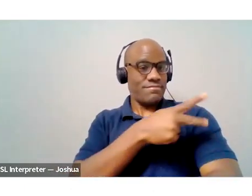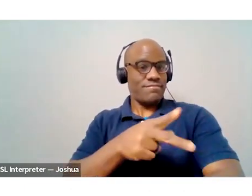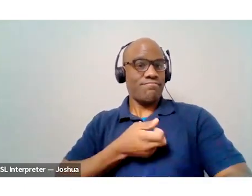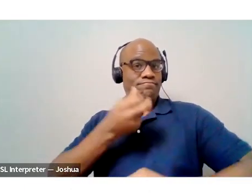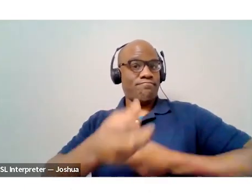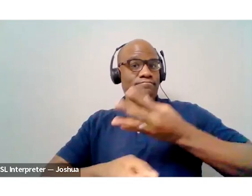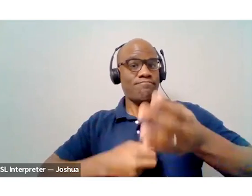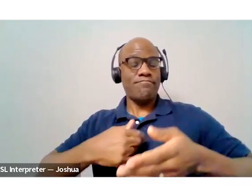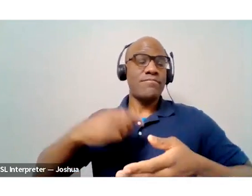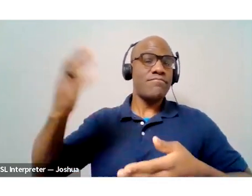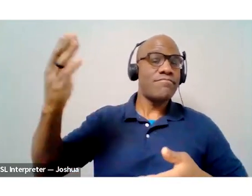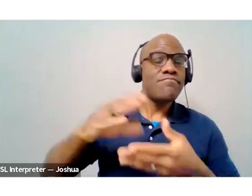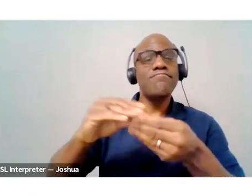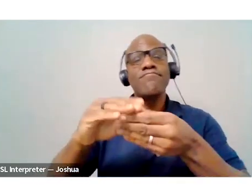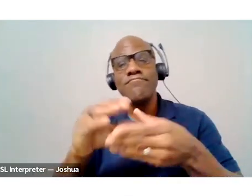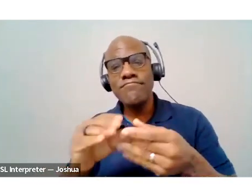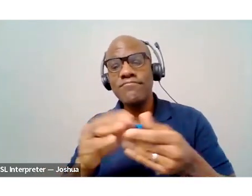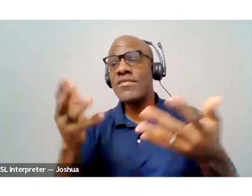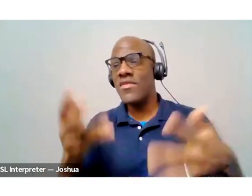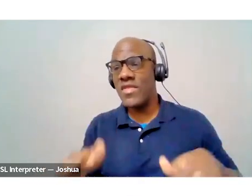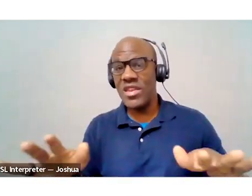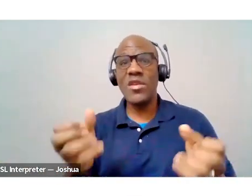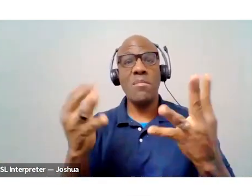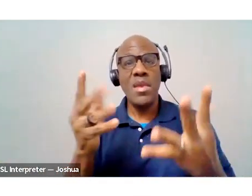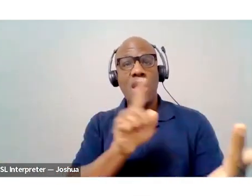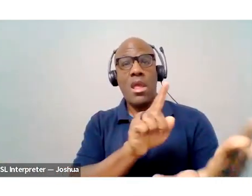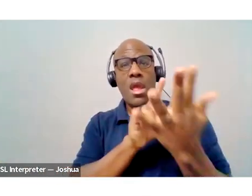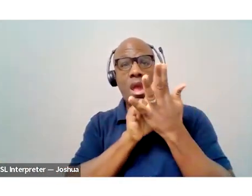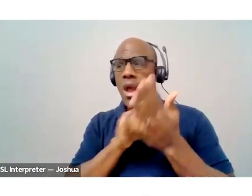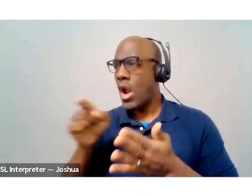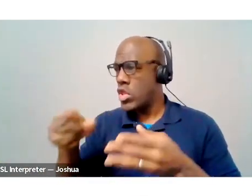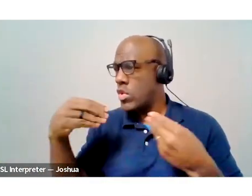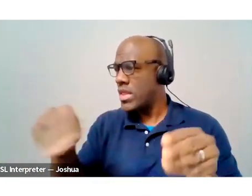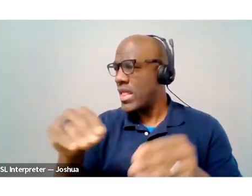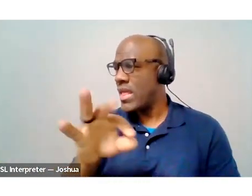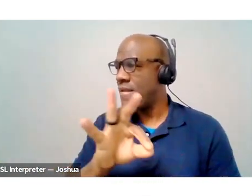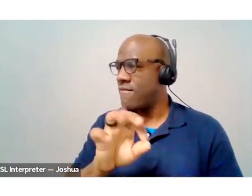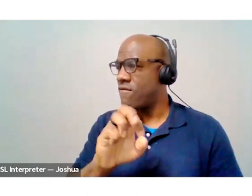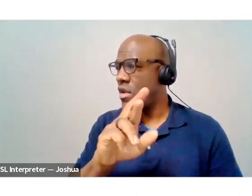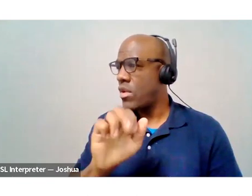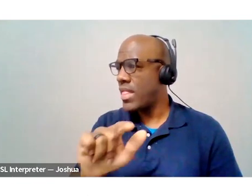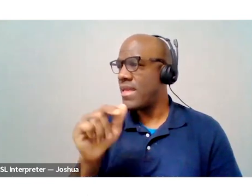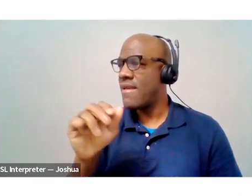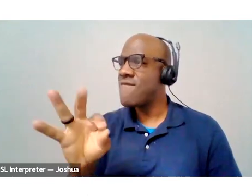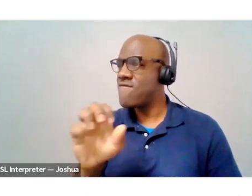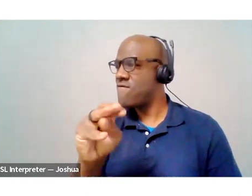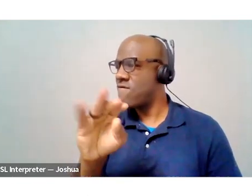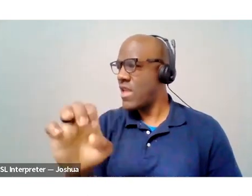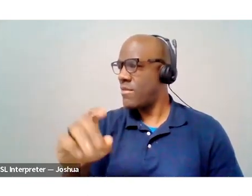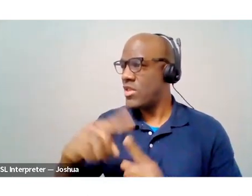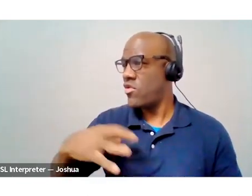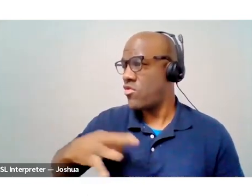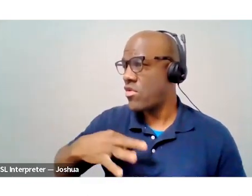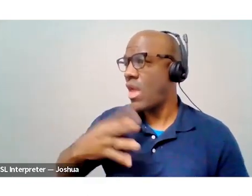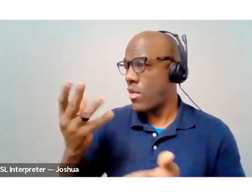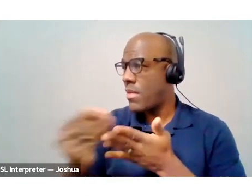then afterwards, tons of people came up to me and said, "Are you selling a Feral Femme shirt? I want to buy one." I didn't even think about that,